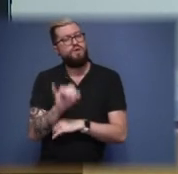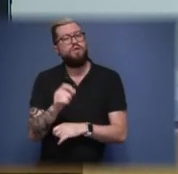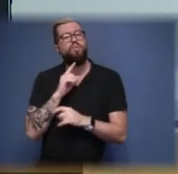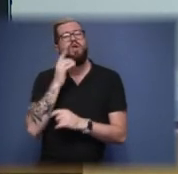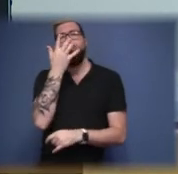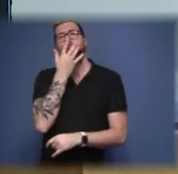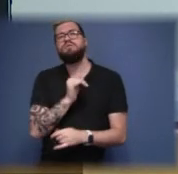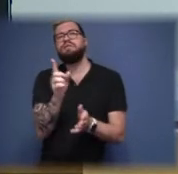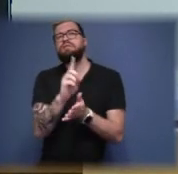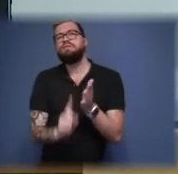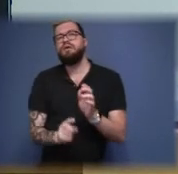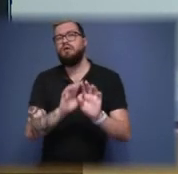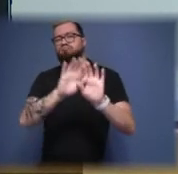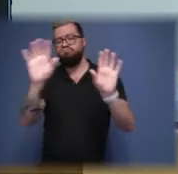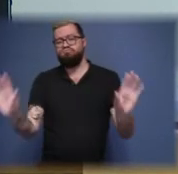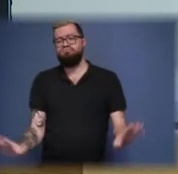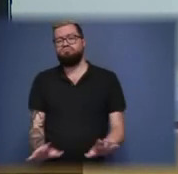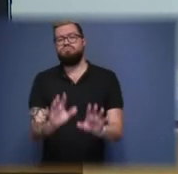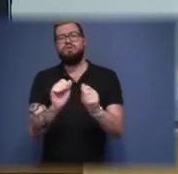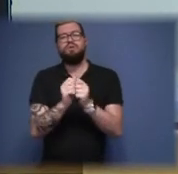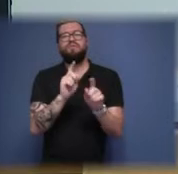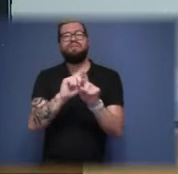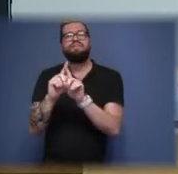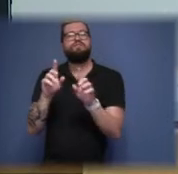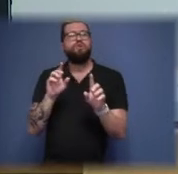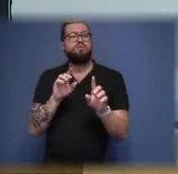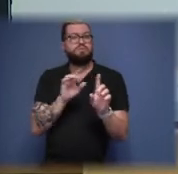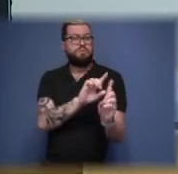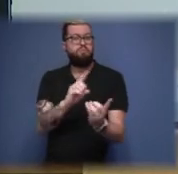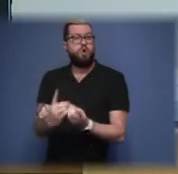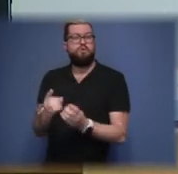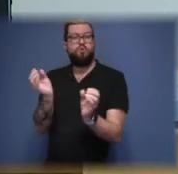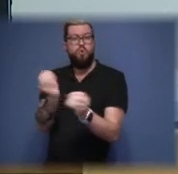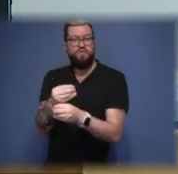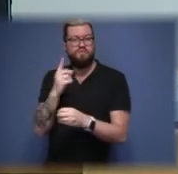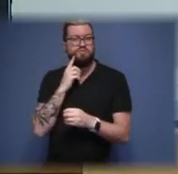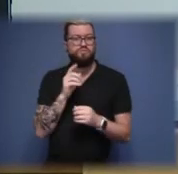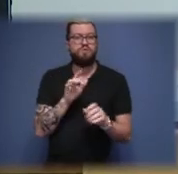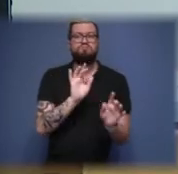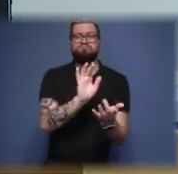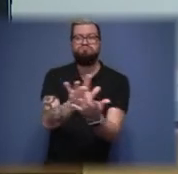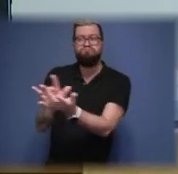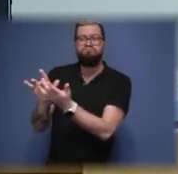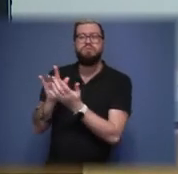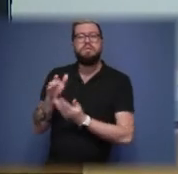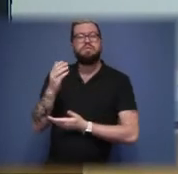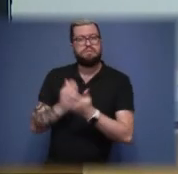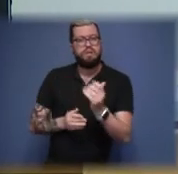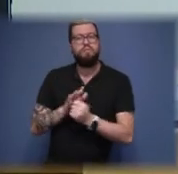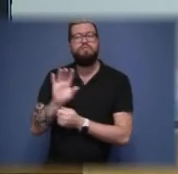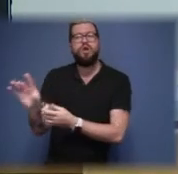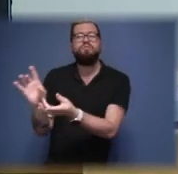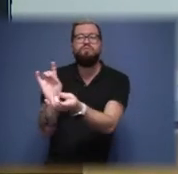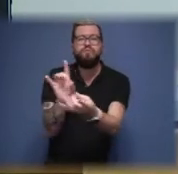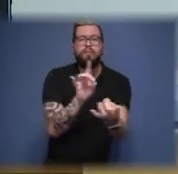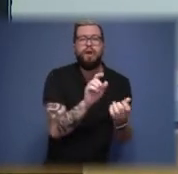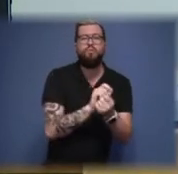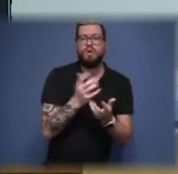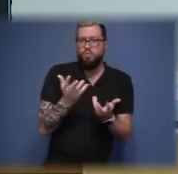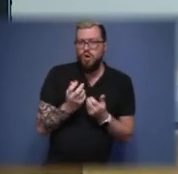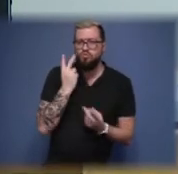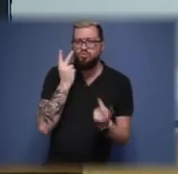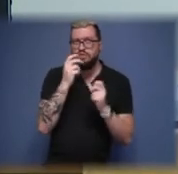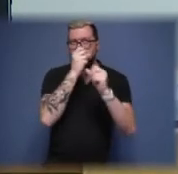like. And the different offices we reached out to, the offices that will be here, including some of the raw offices, getting their input about what they would like to